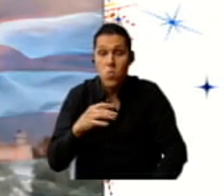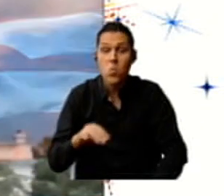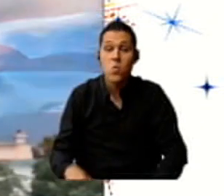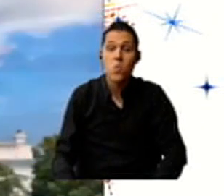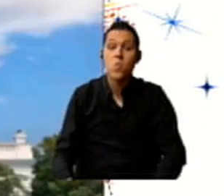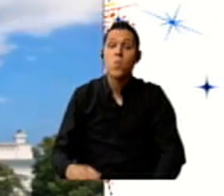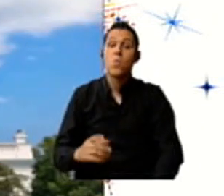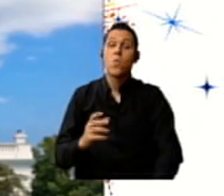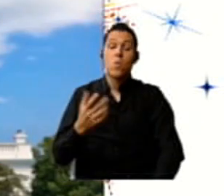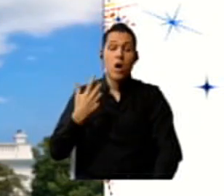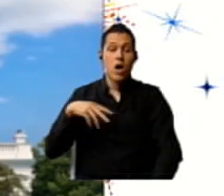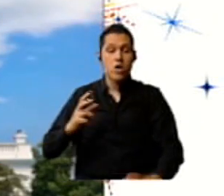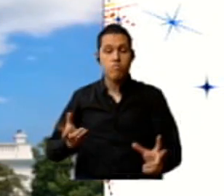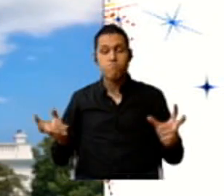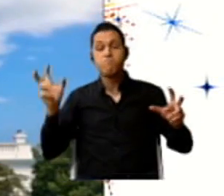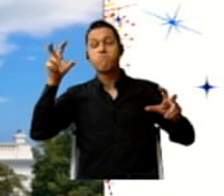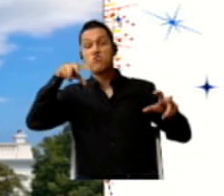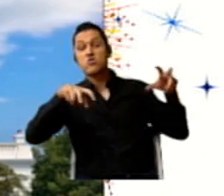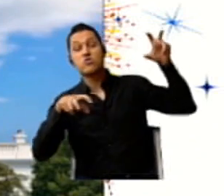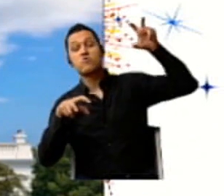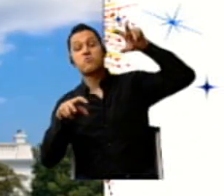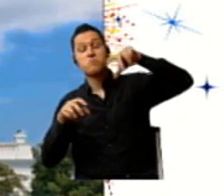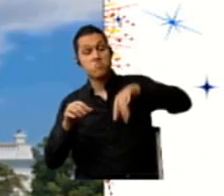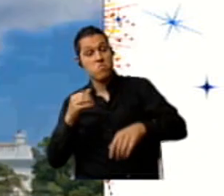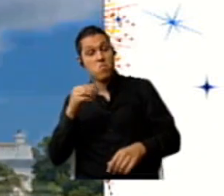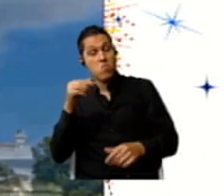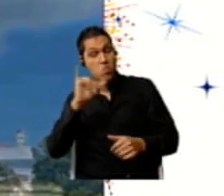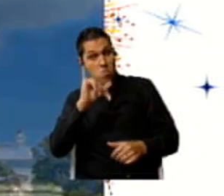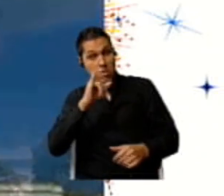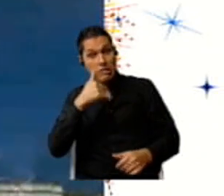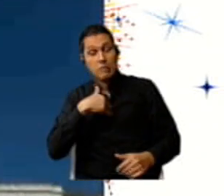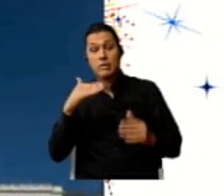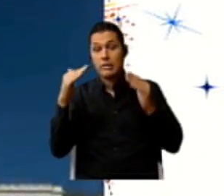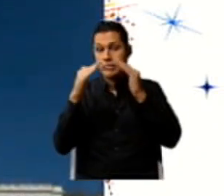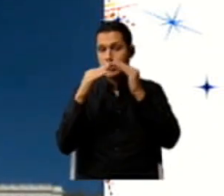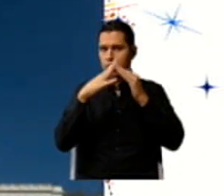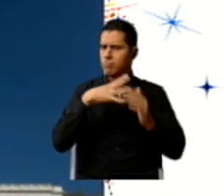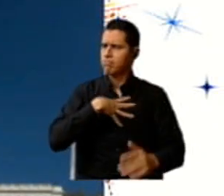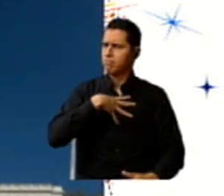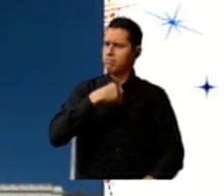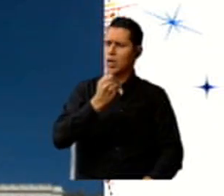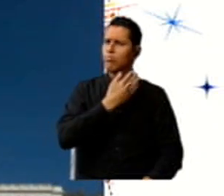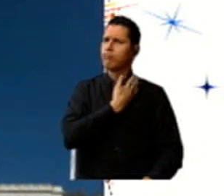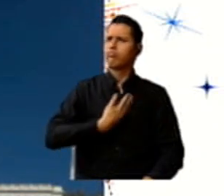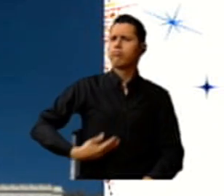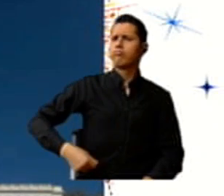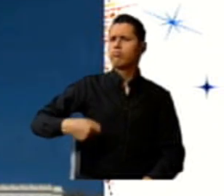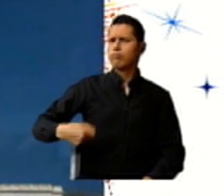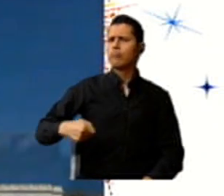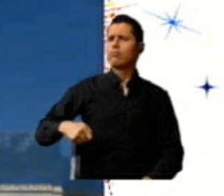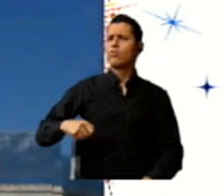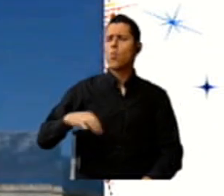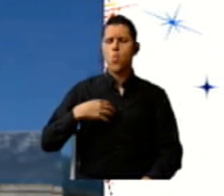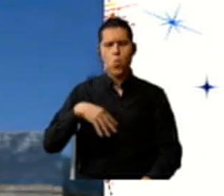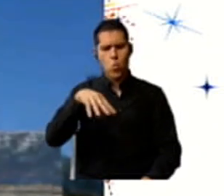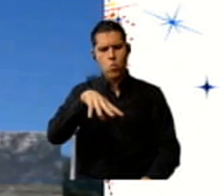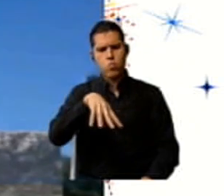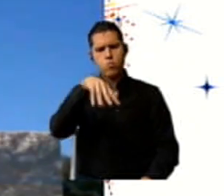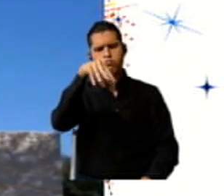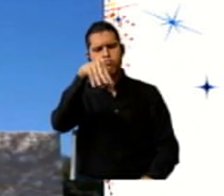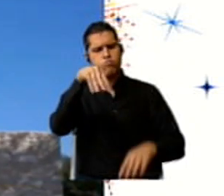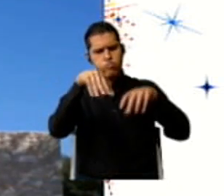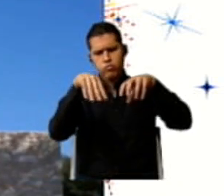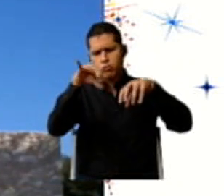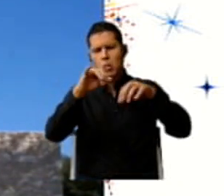there. That's the White House. The president lives there. And that is the capital. It's similar to